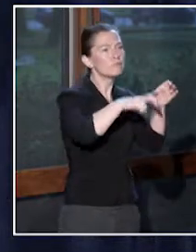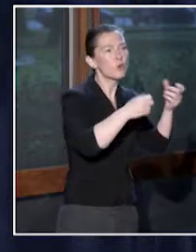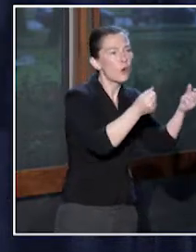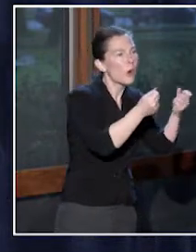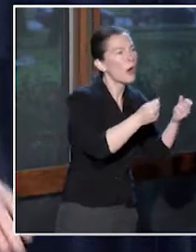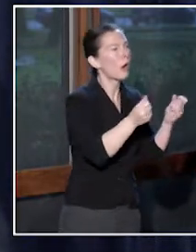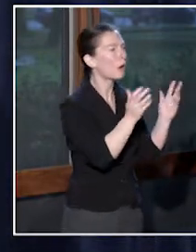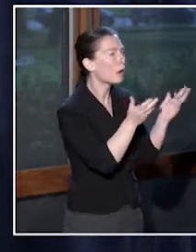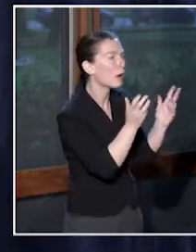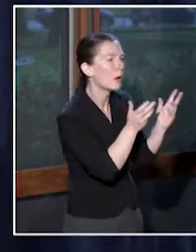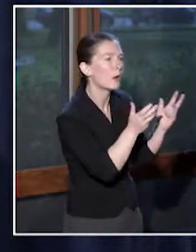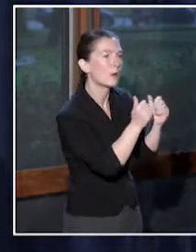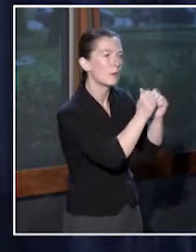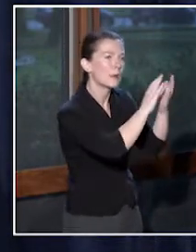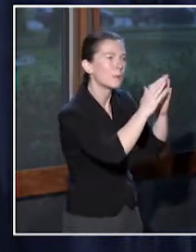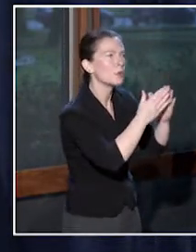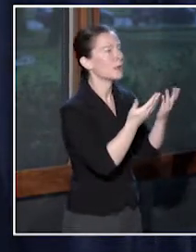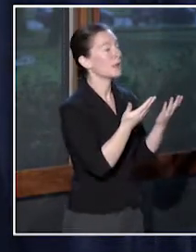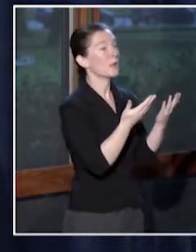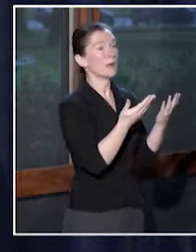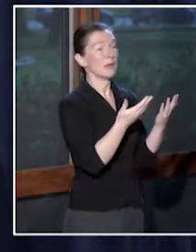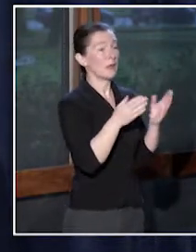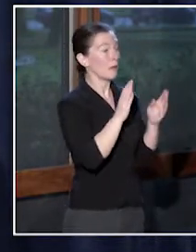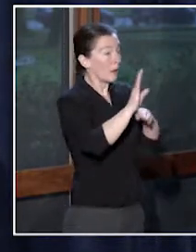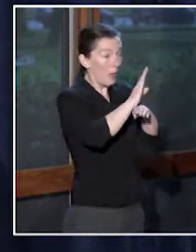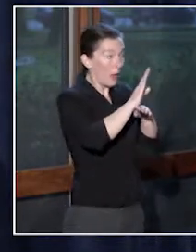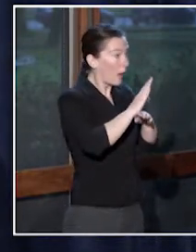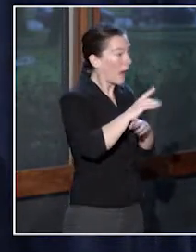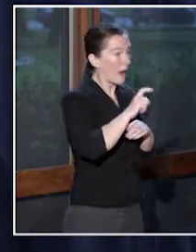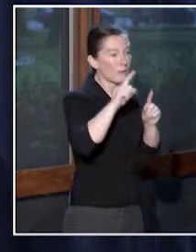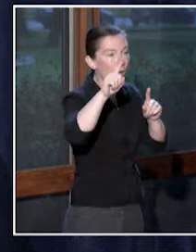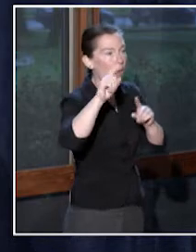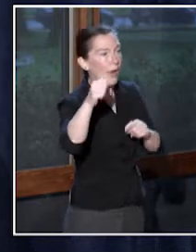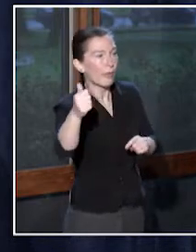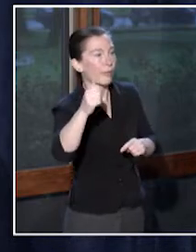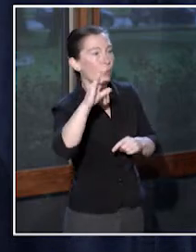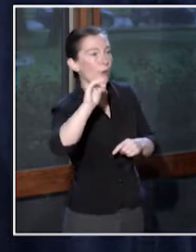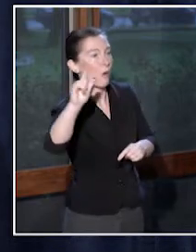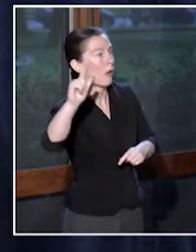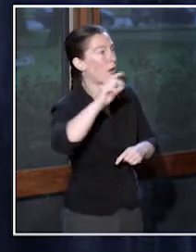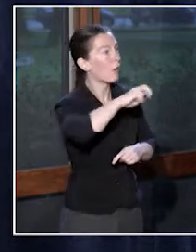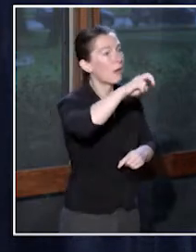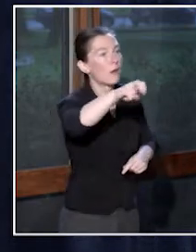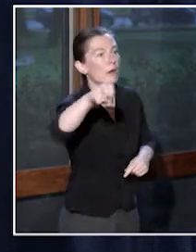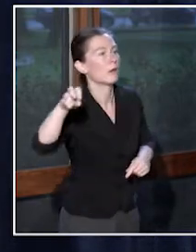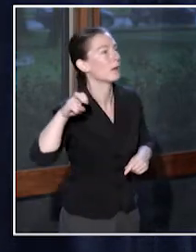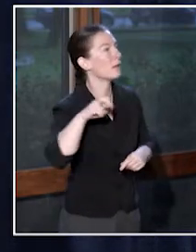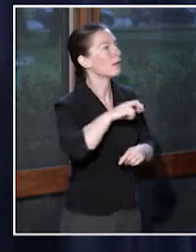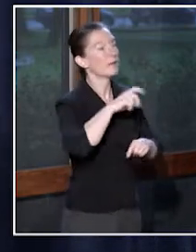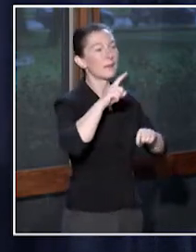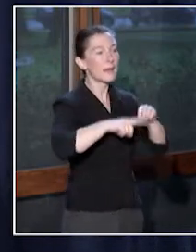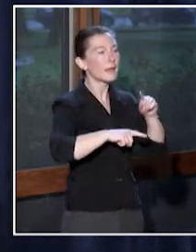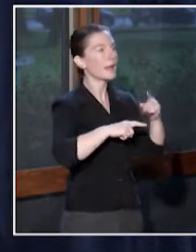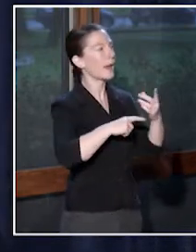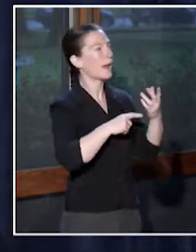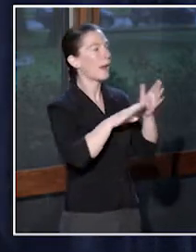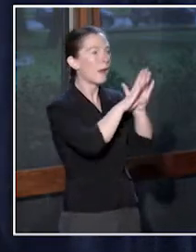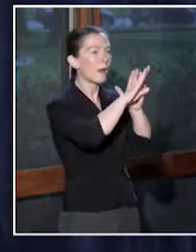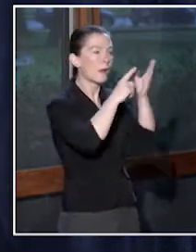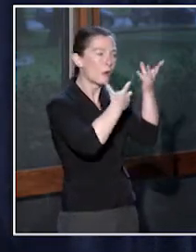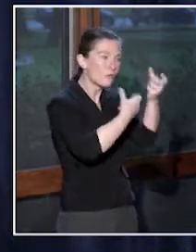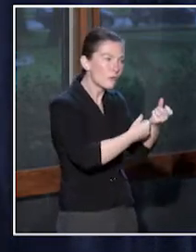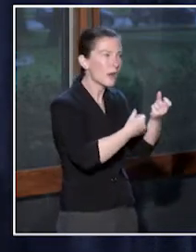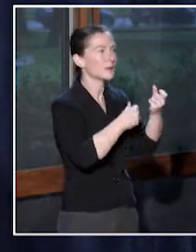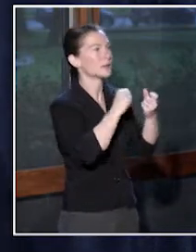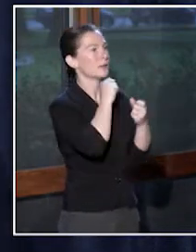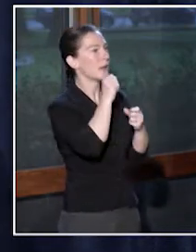to call to call. And as they do that, they are not in the community getting to know the needs of the community. They're not building trust. They're not hearing from the people that